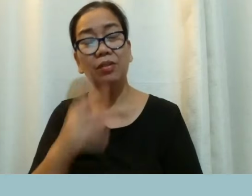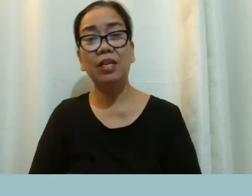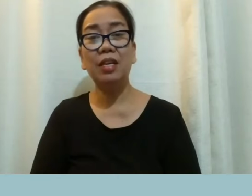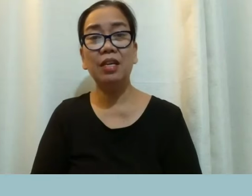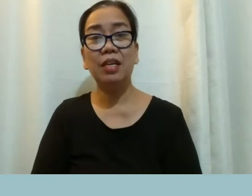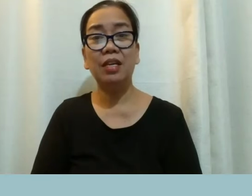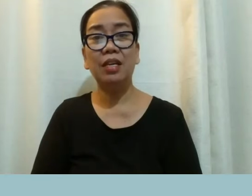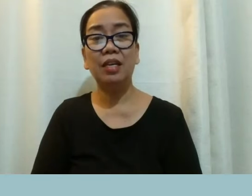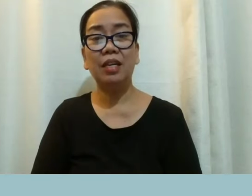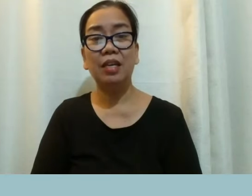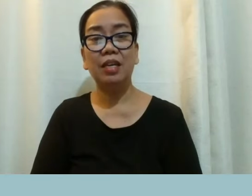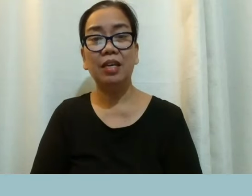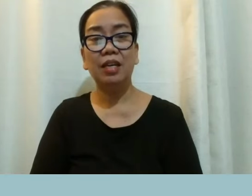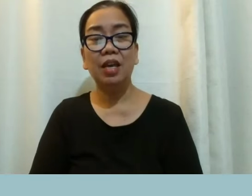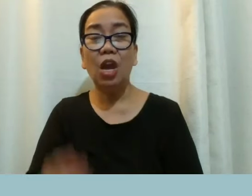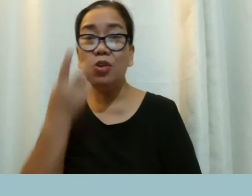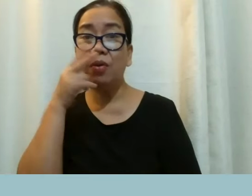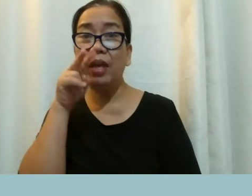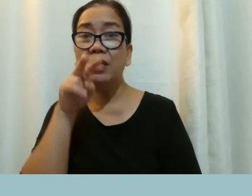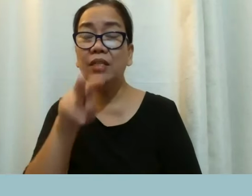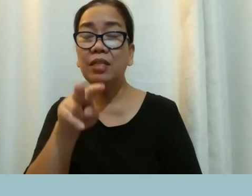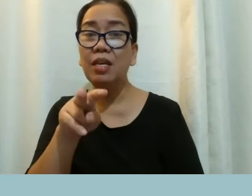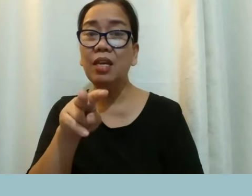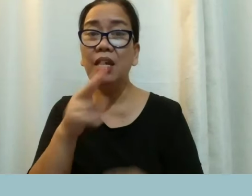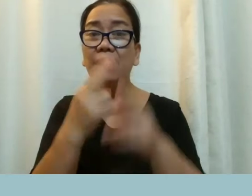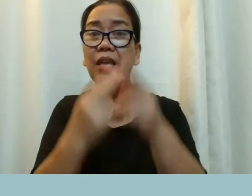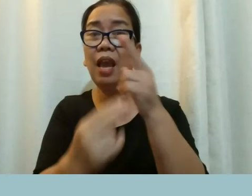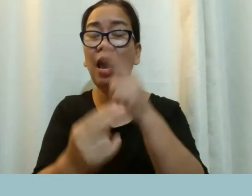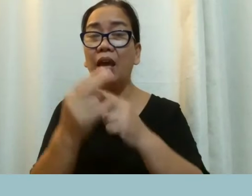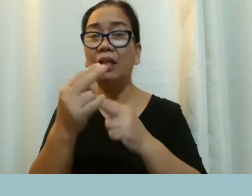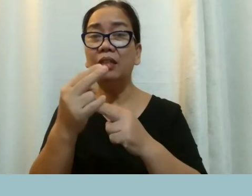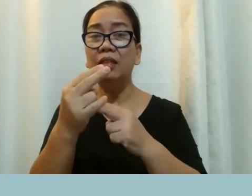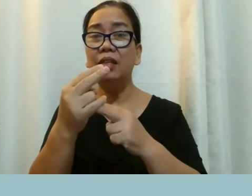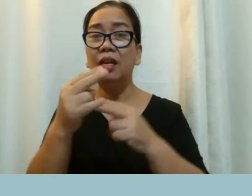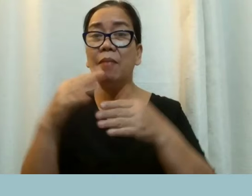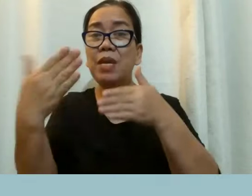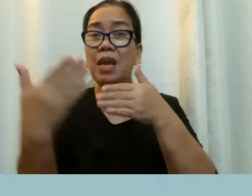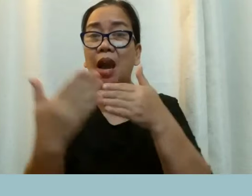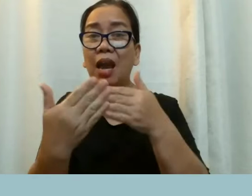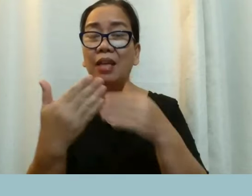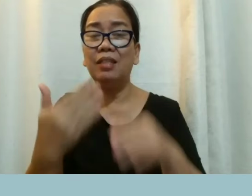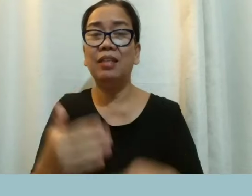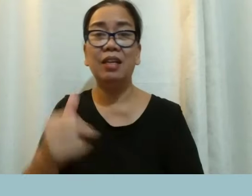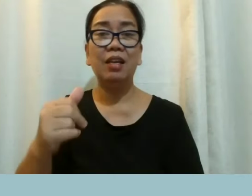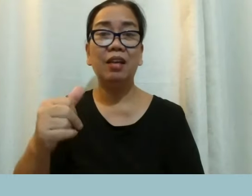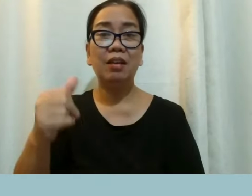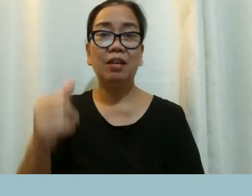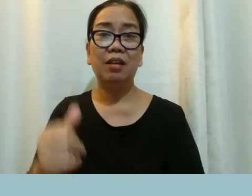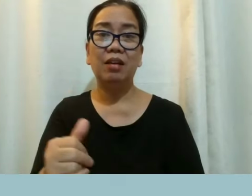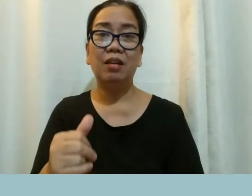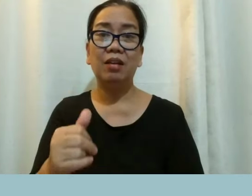You see, you can see the hand behind